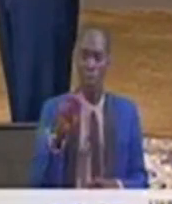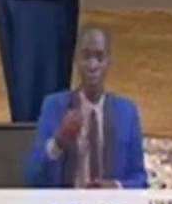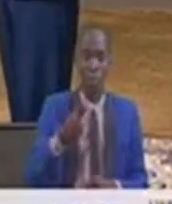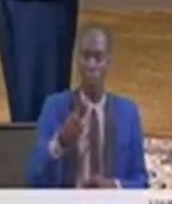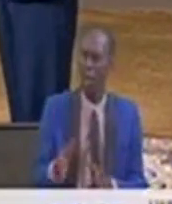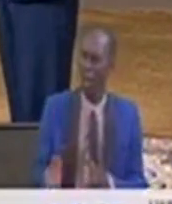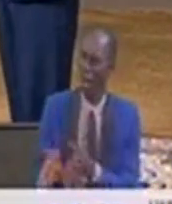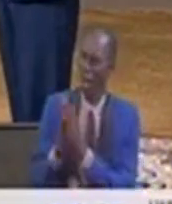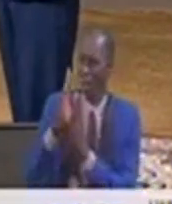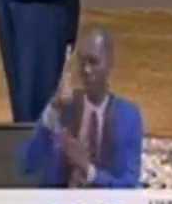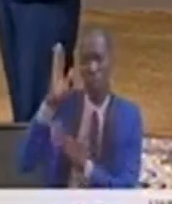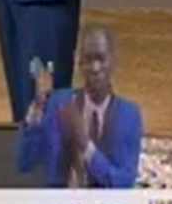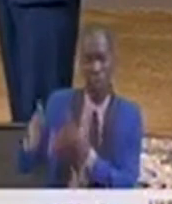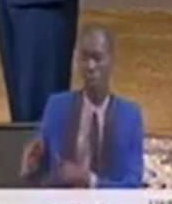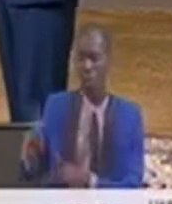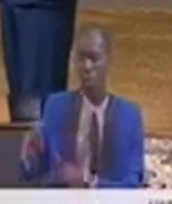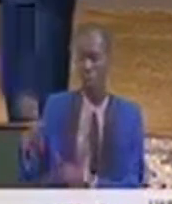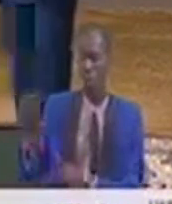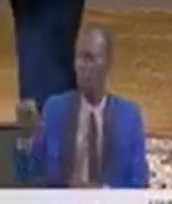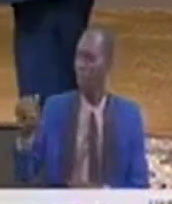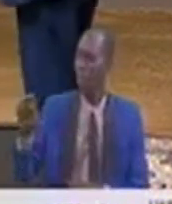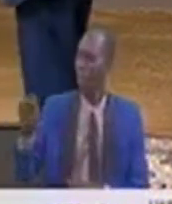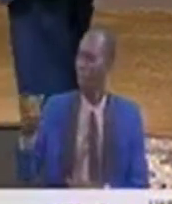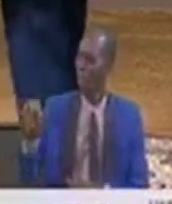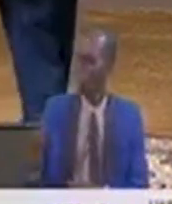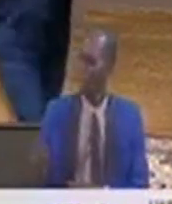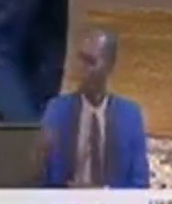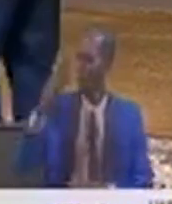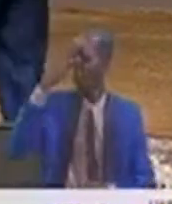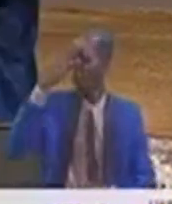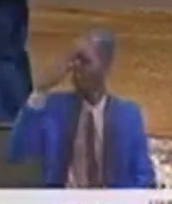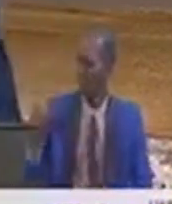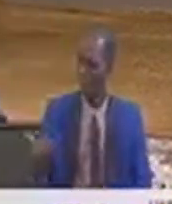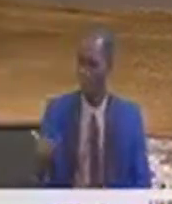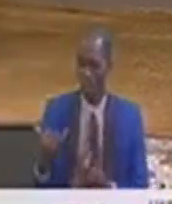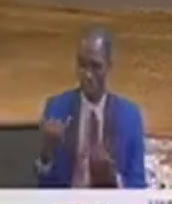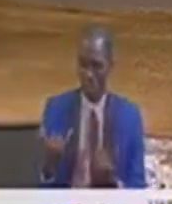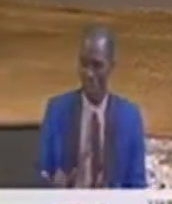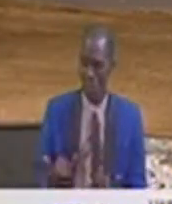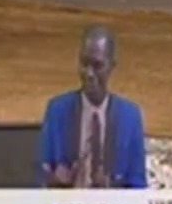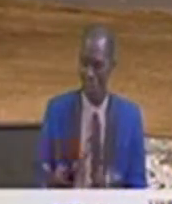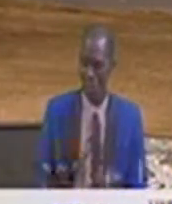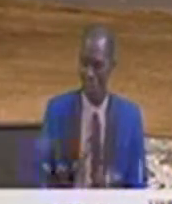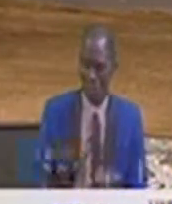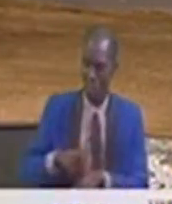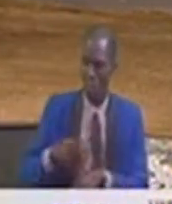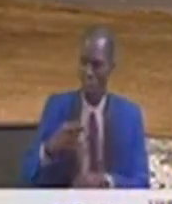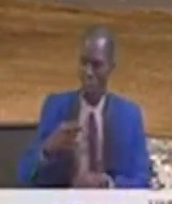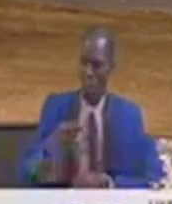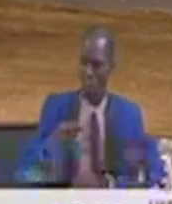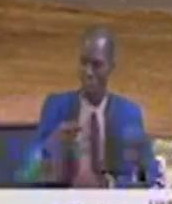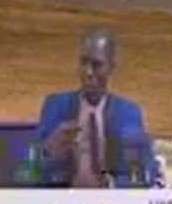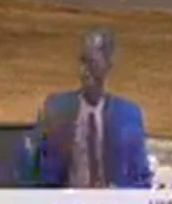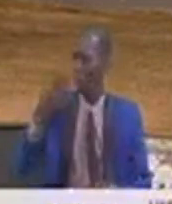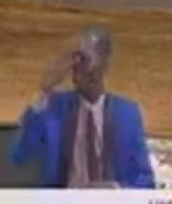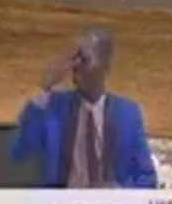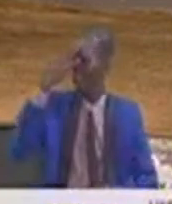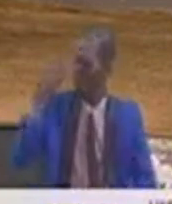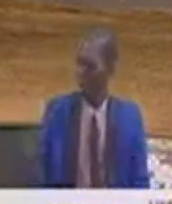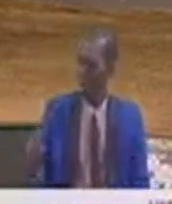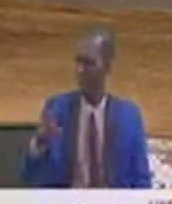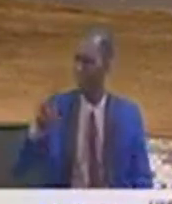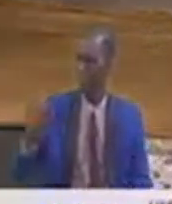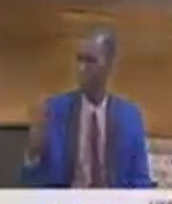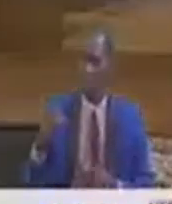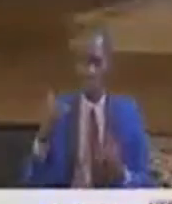At this time of revival, why? At this time when the Holy Ghost came up and he is really baptizing people